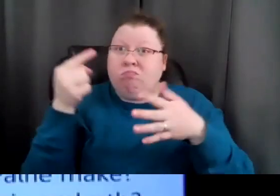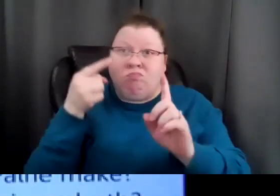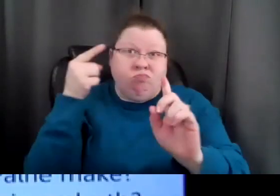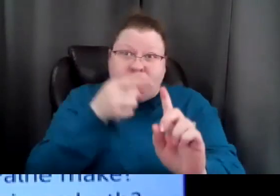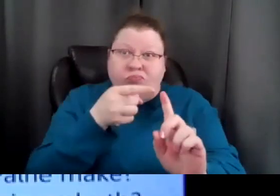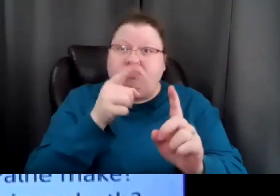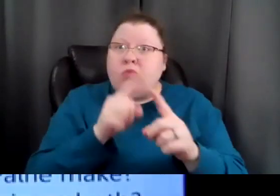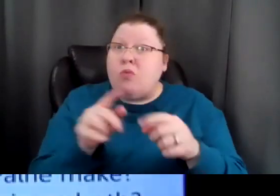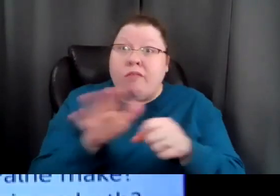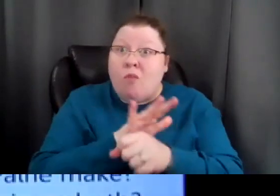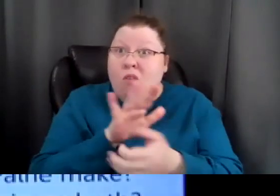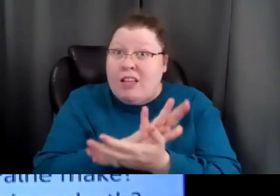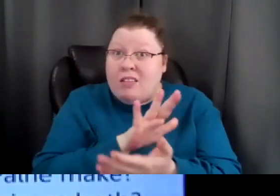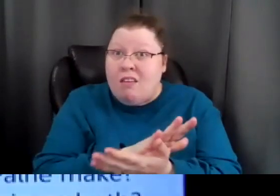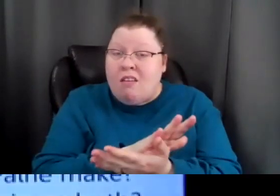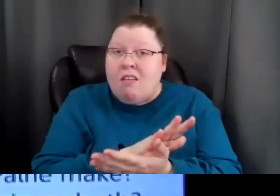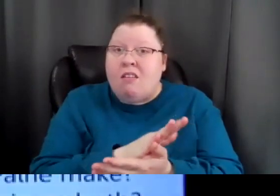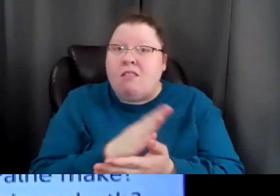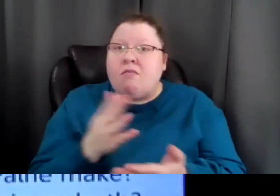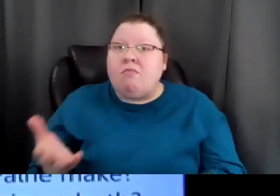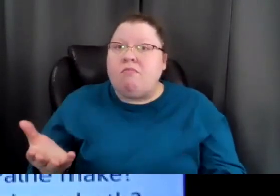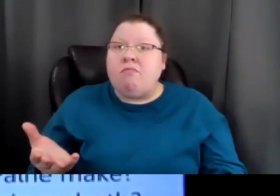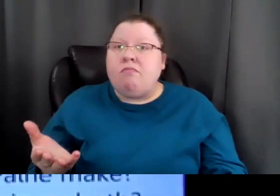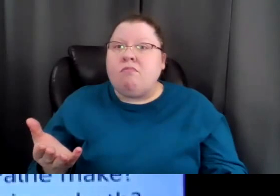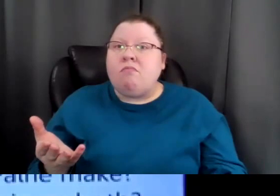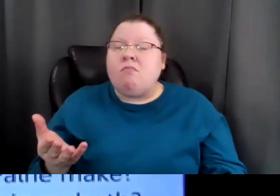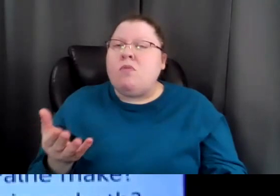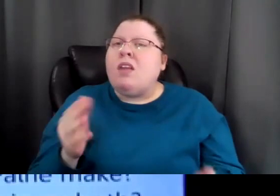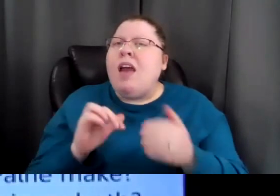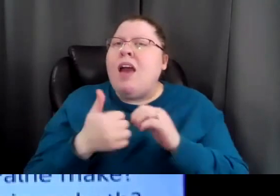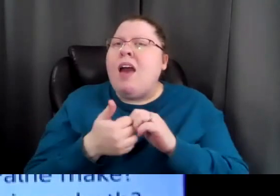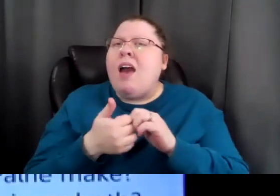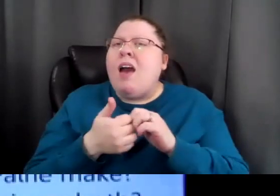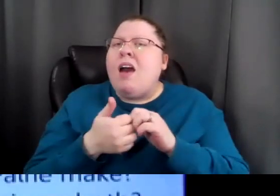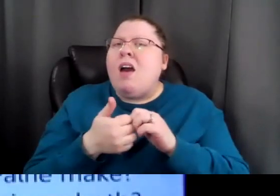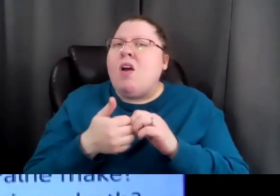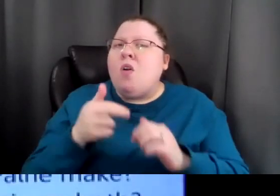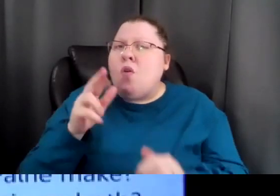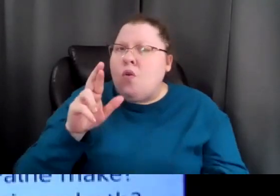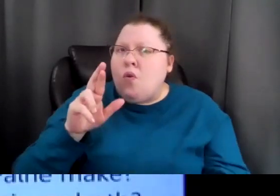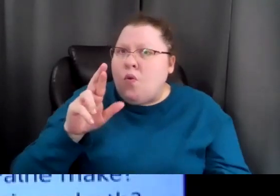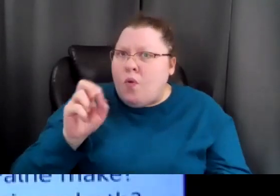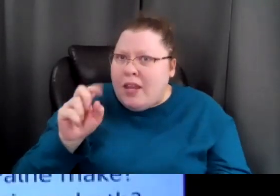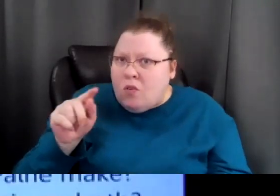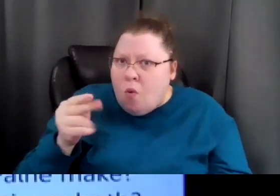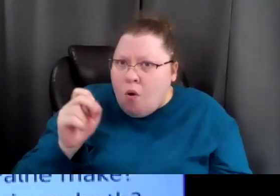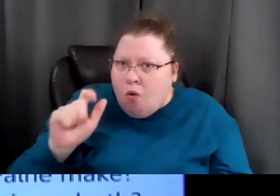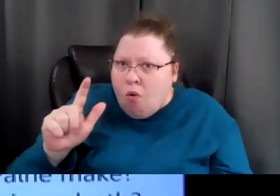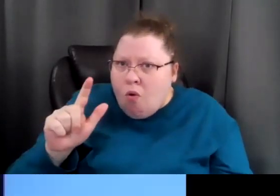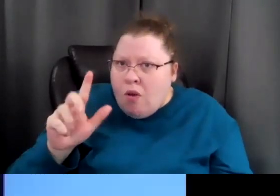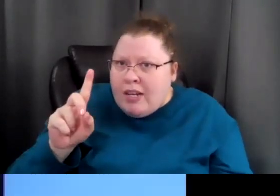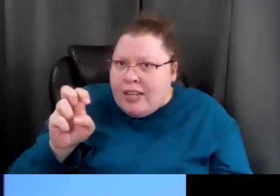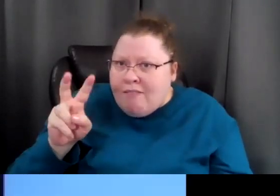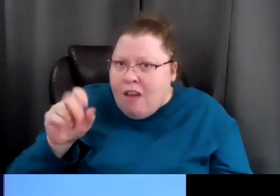well. What rhetorical devices does he use? I'm introducing now to you this term, rhetorical